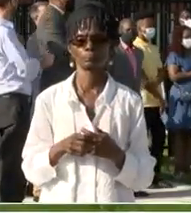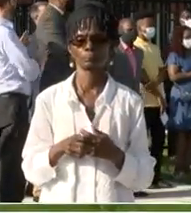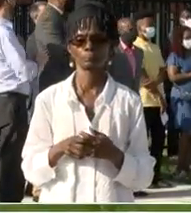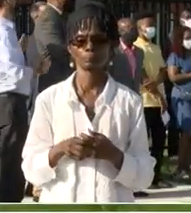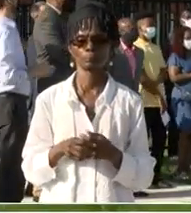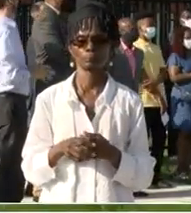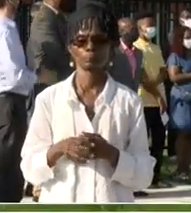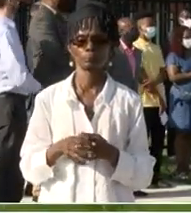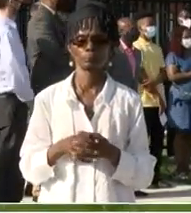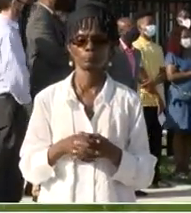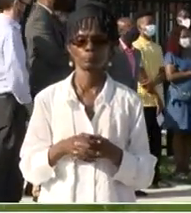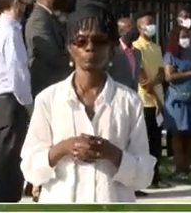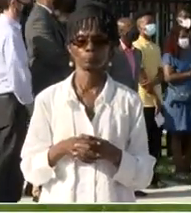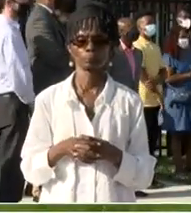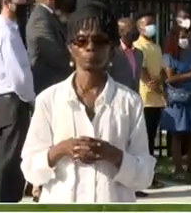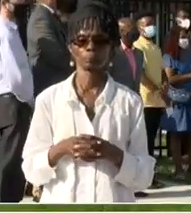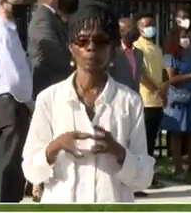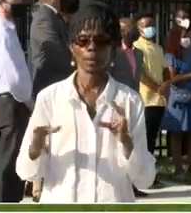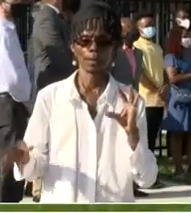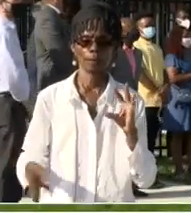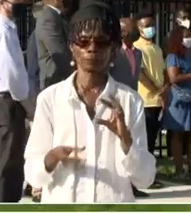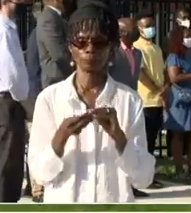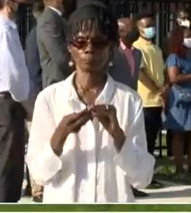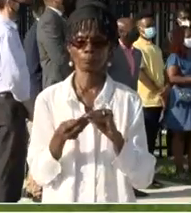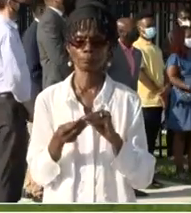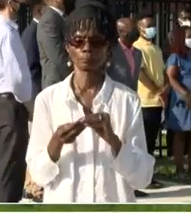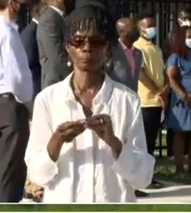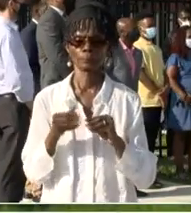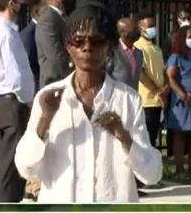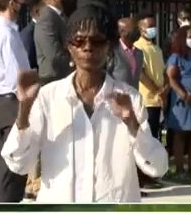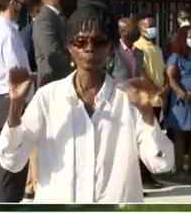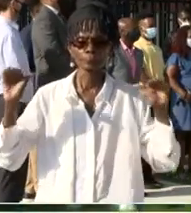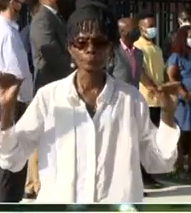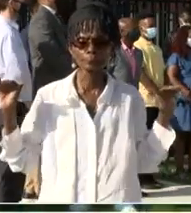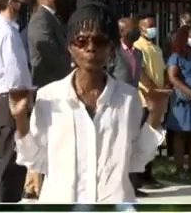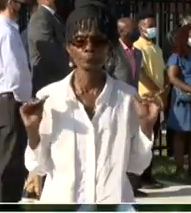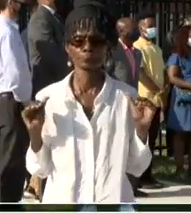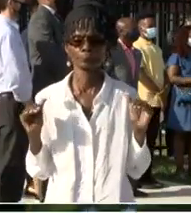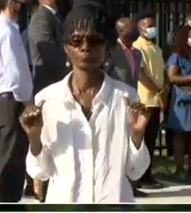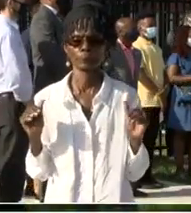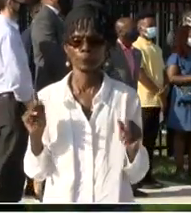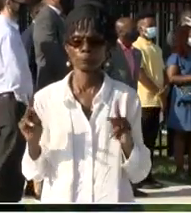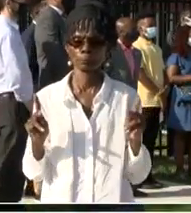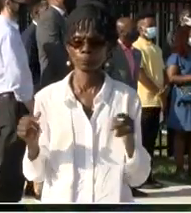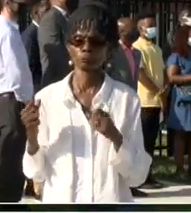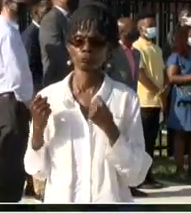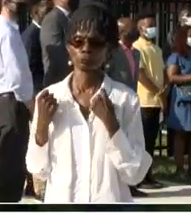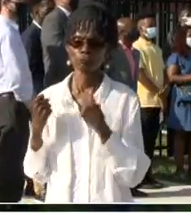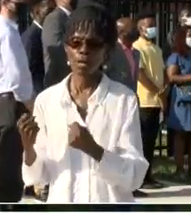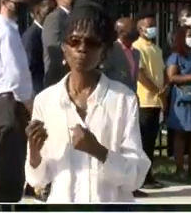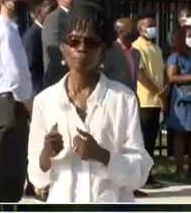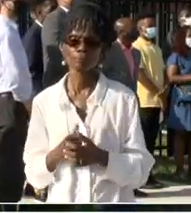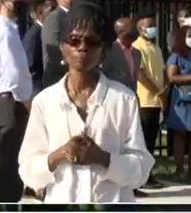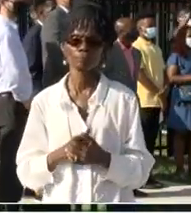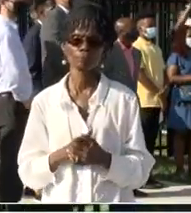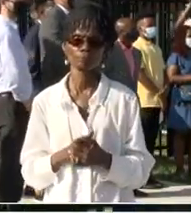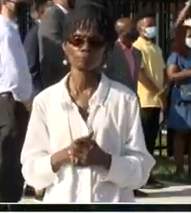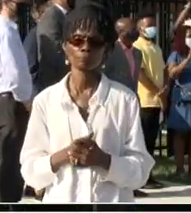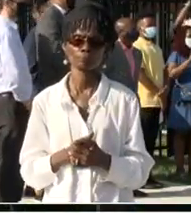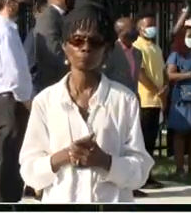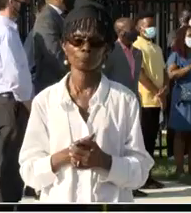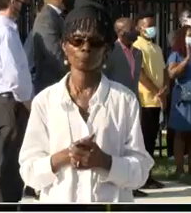And this is also a reminder to all of the commuters and drivers out there to do